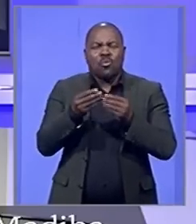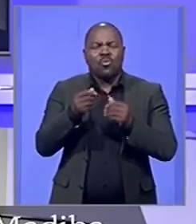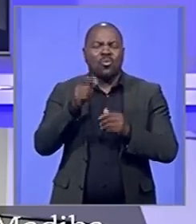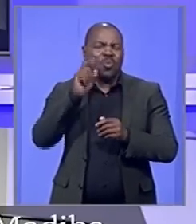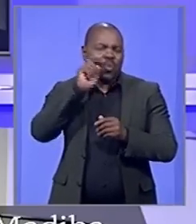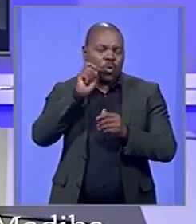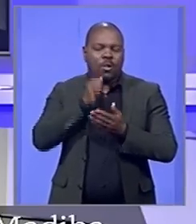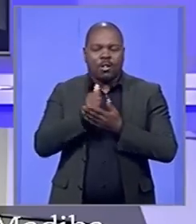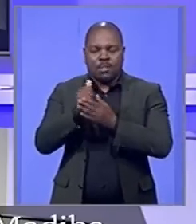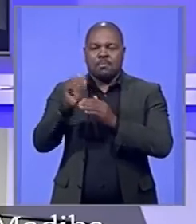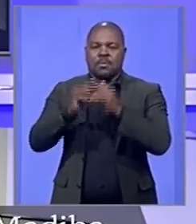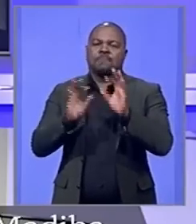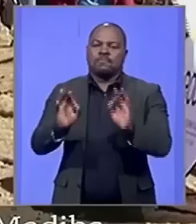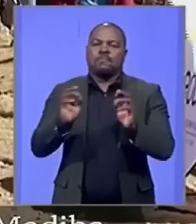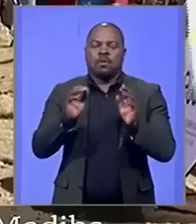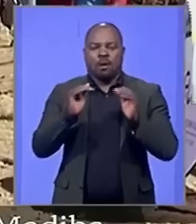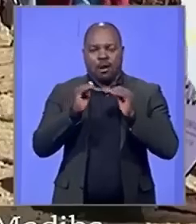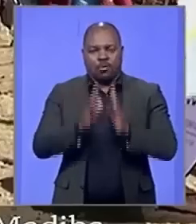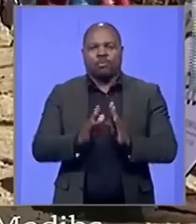mmu.